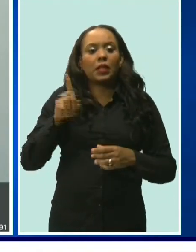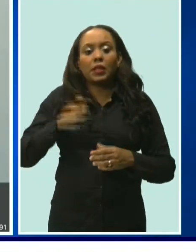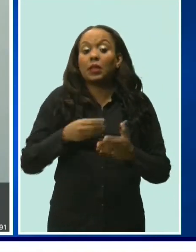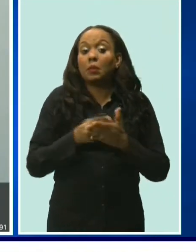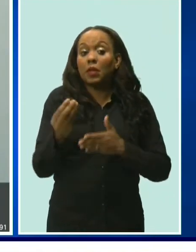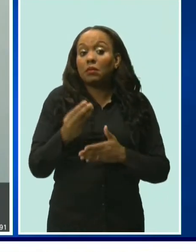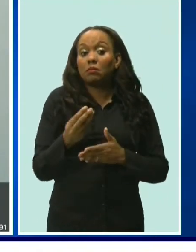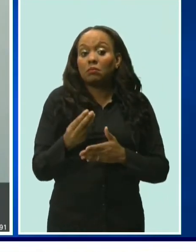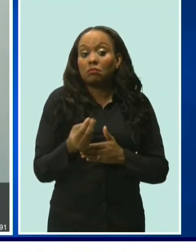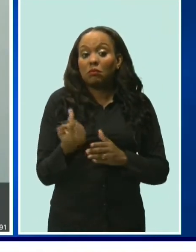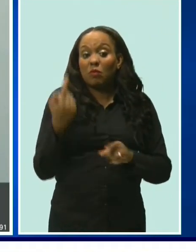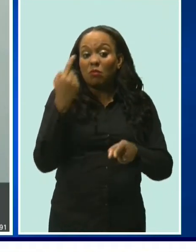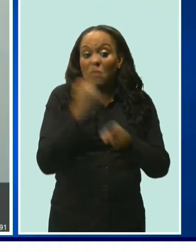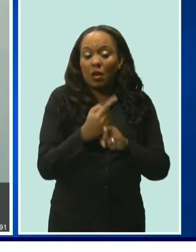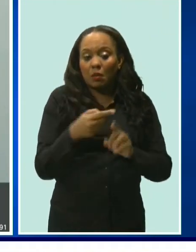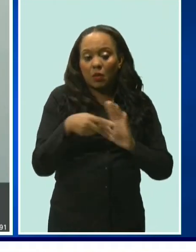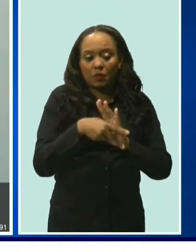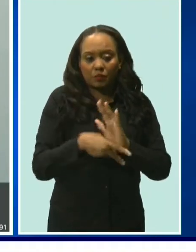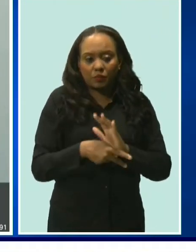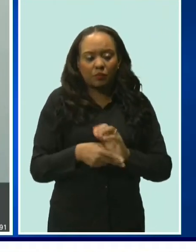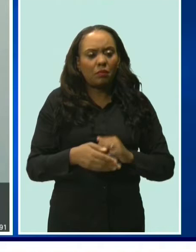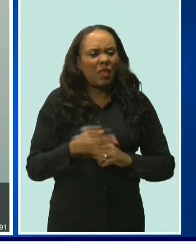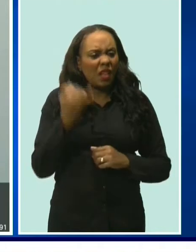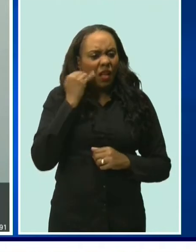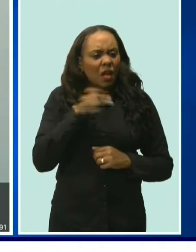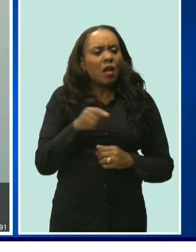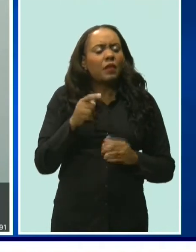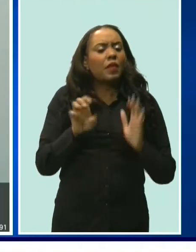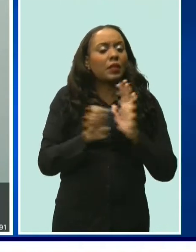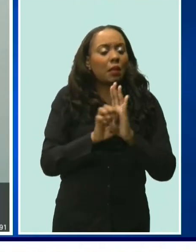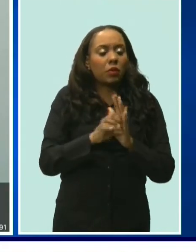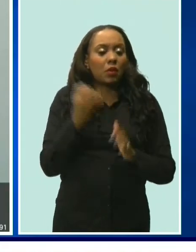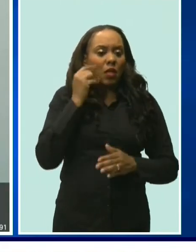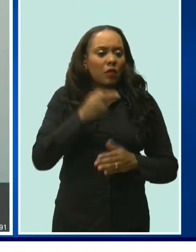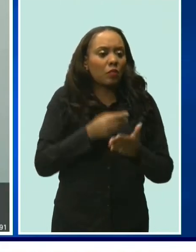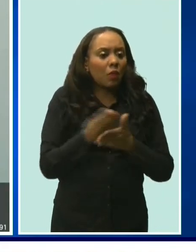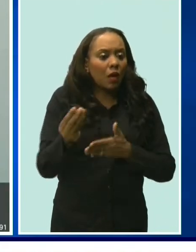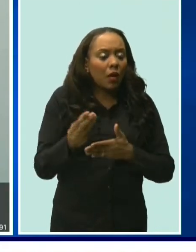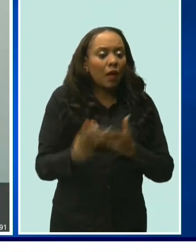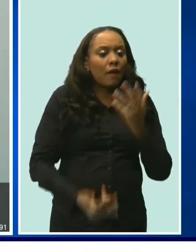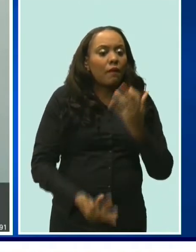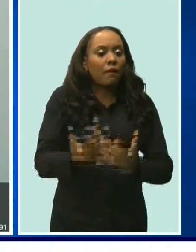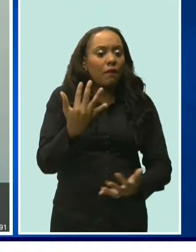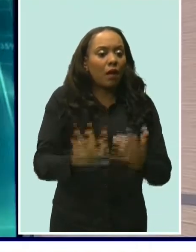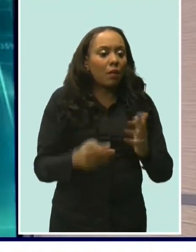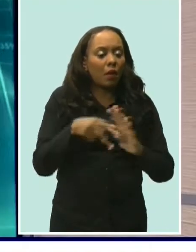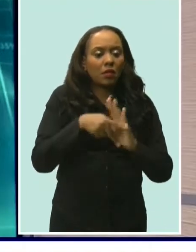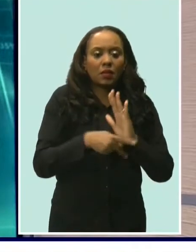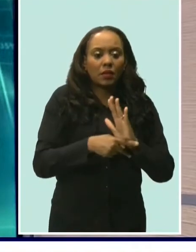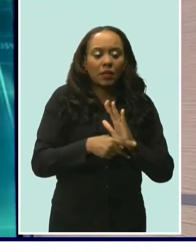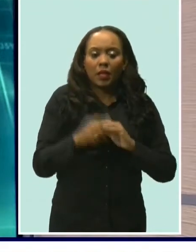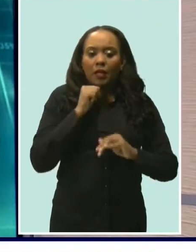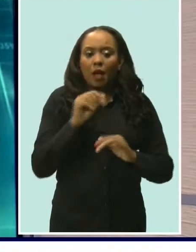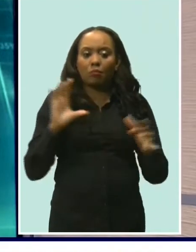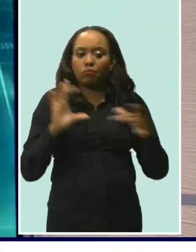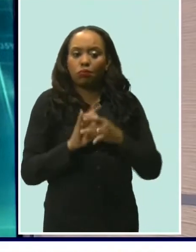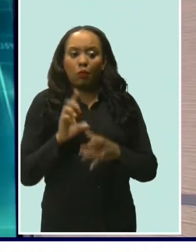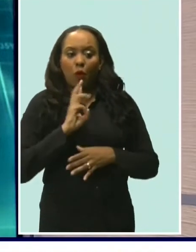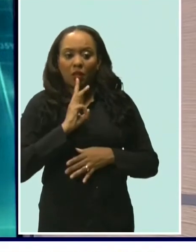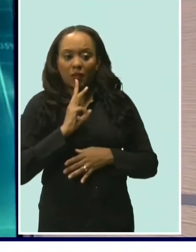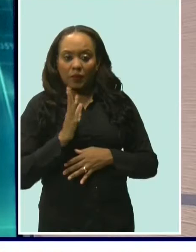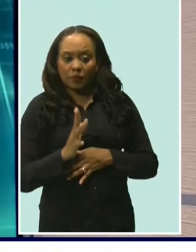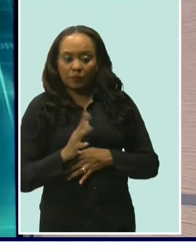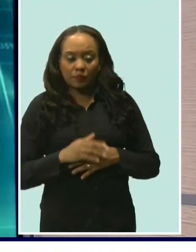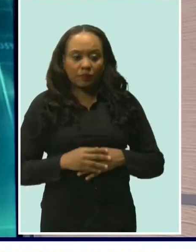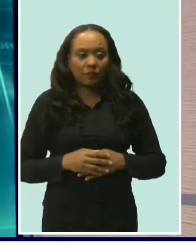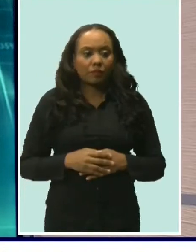though, because if you buy a fire-only policy, that policy does not cover the water damage. Mr. Graham says